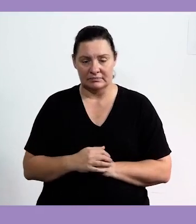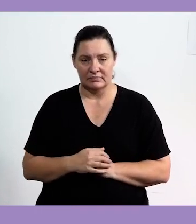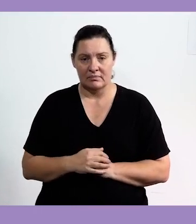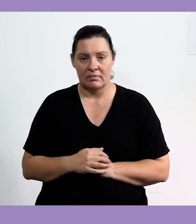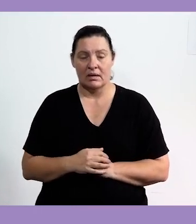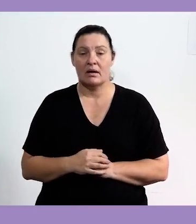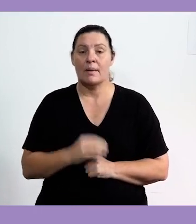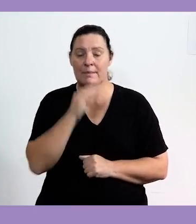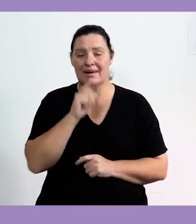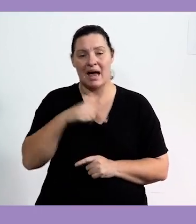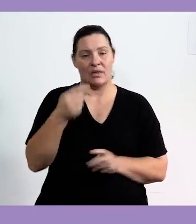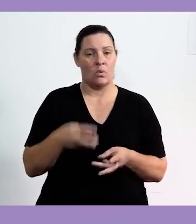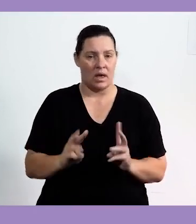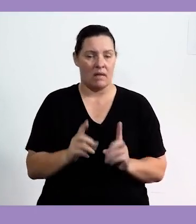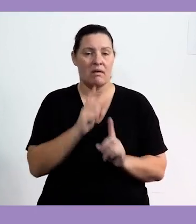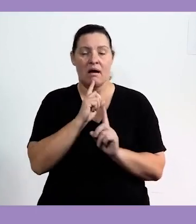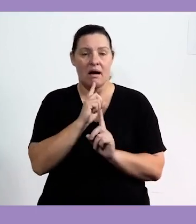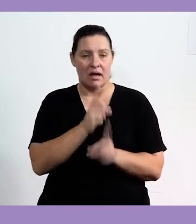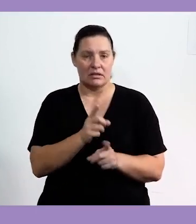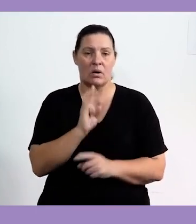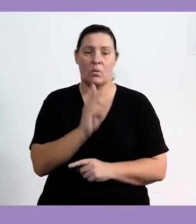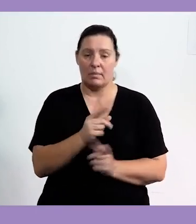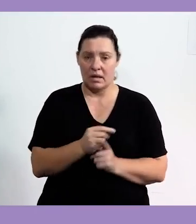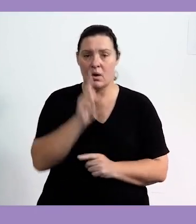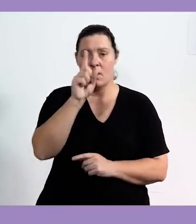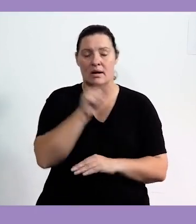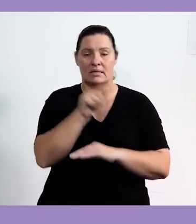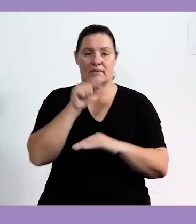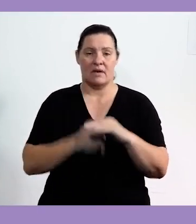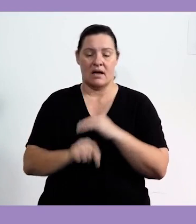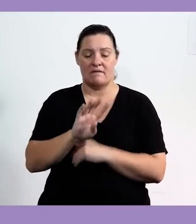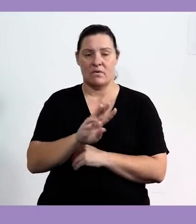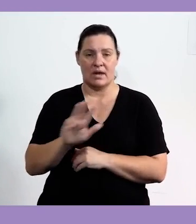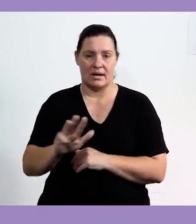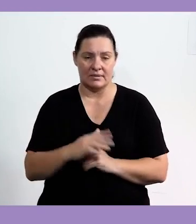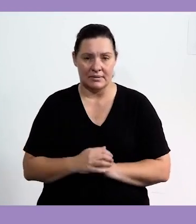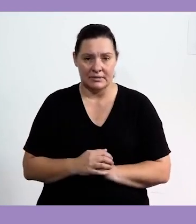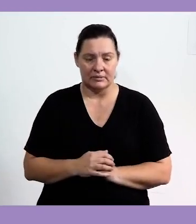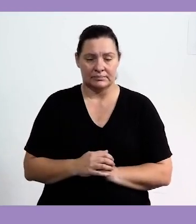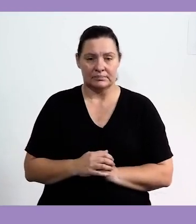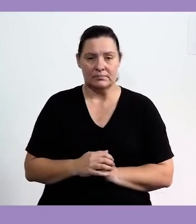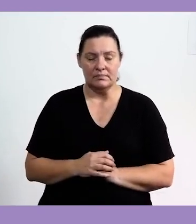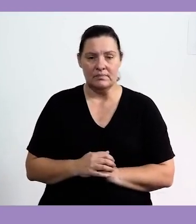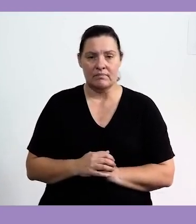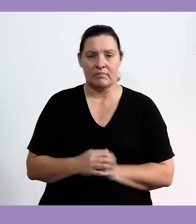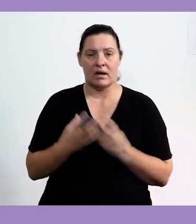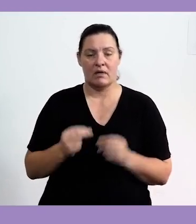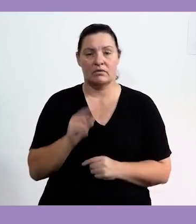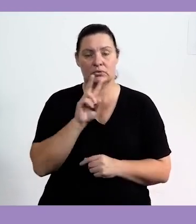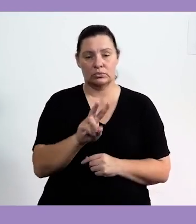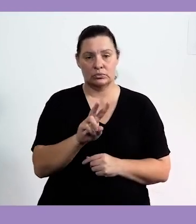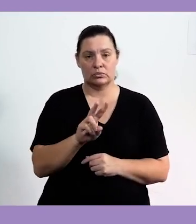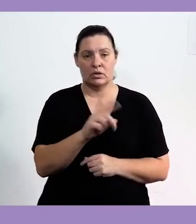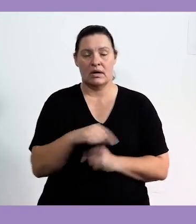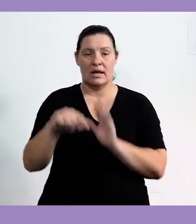49. So that is another way that you can write it there. Our answer is going to be 1 divided by 49. We have